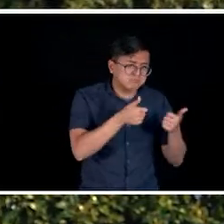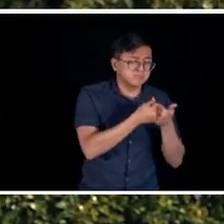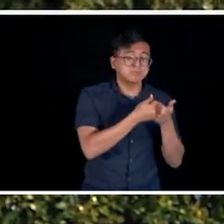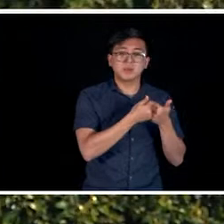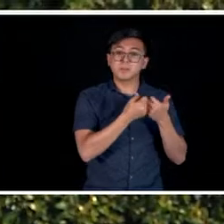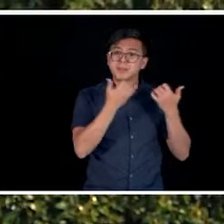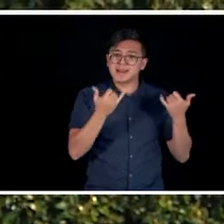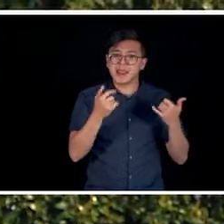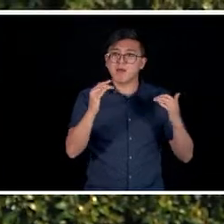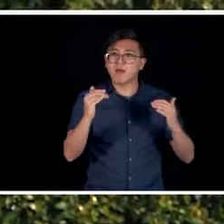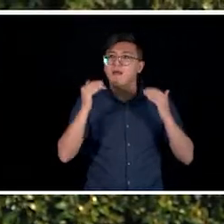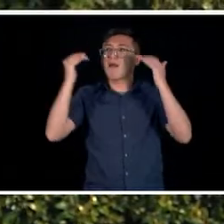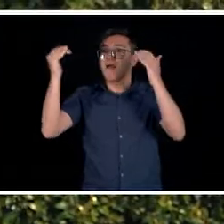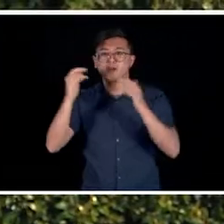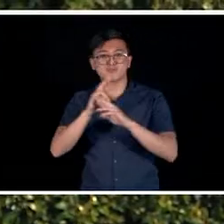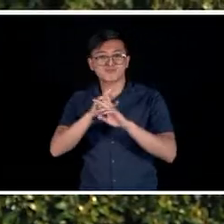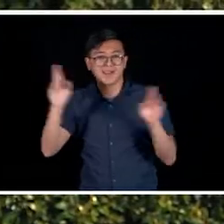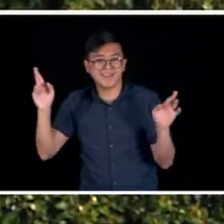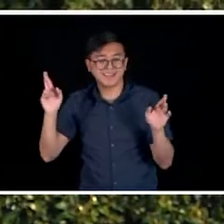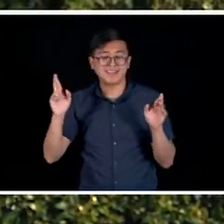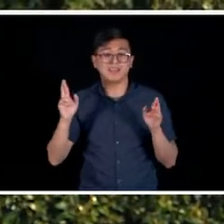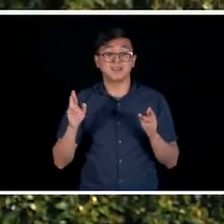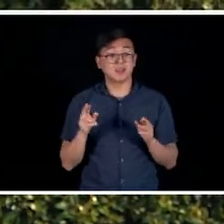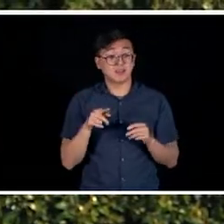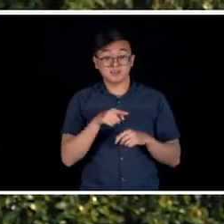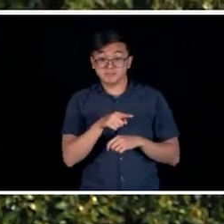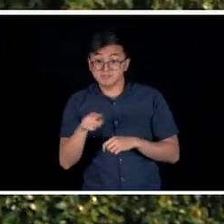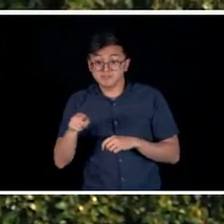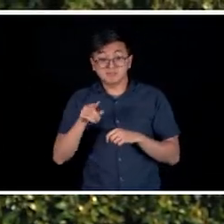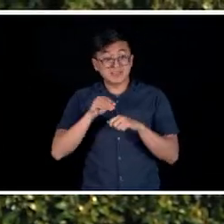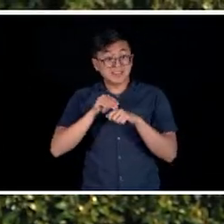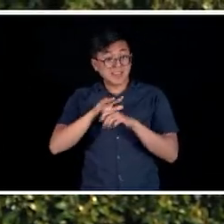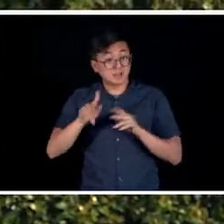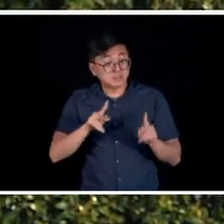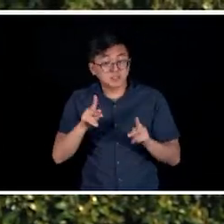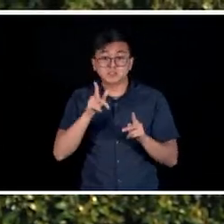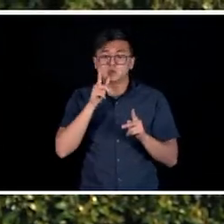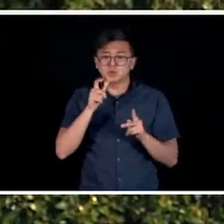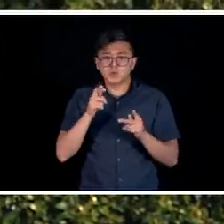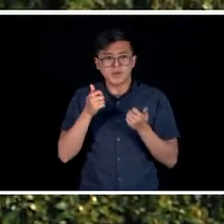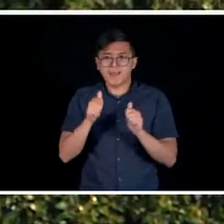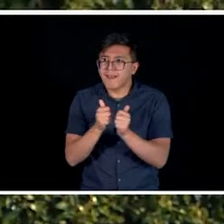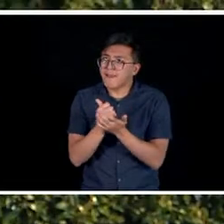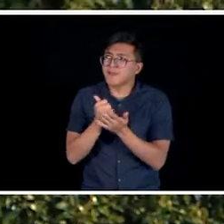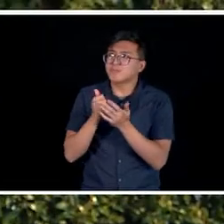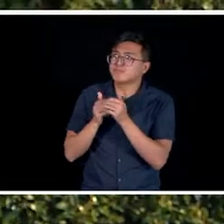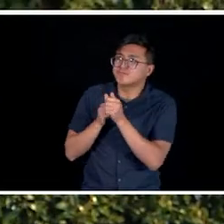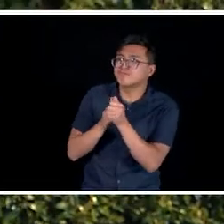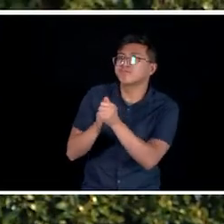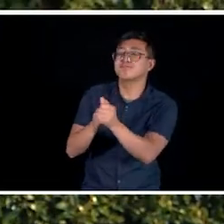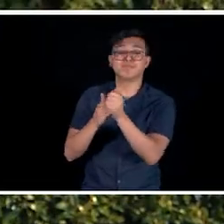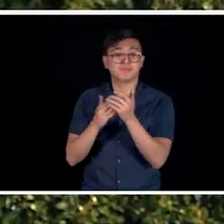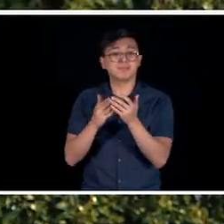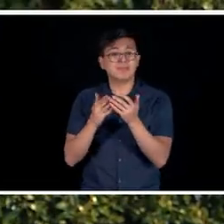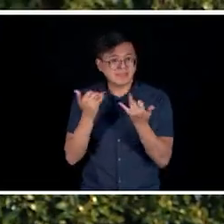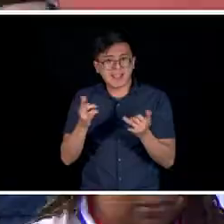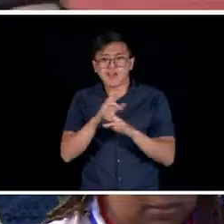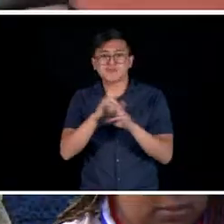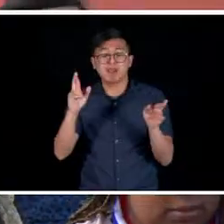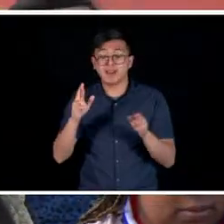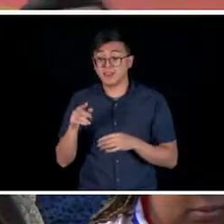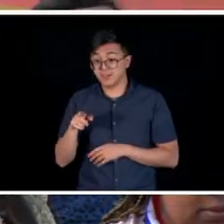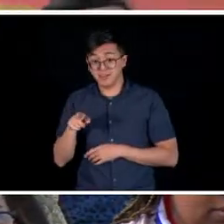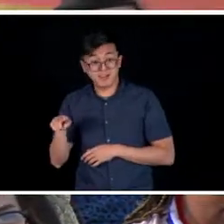level courses. The counselors who guided you on the right choices of programs, the staff that supported